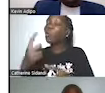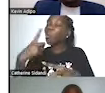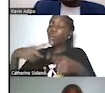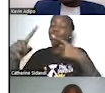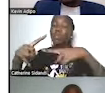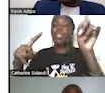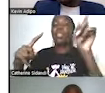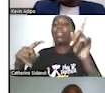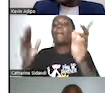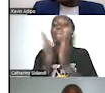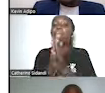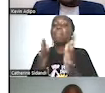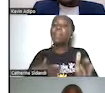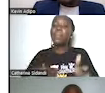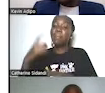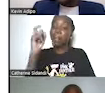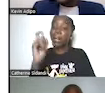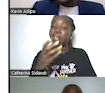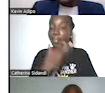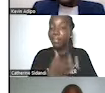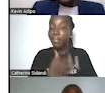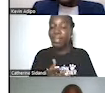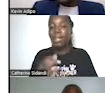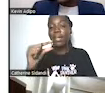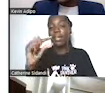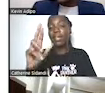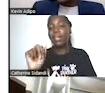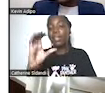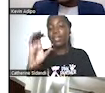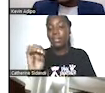be here. Miss Grace, please.